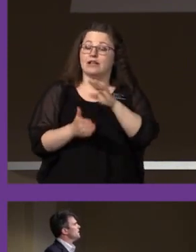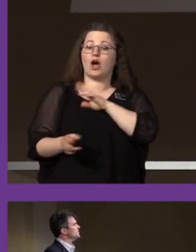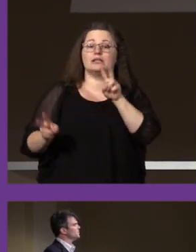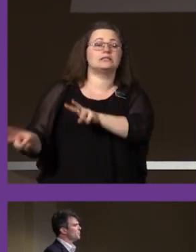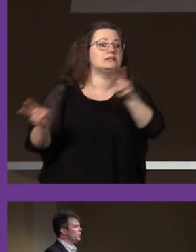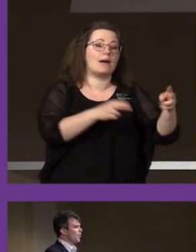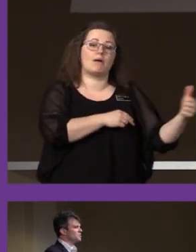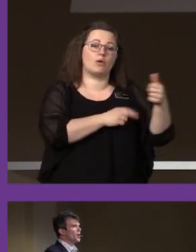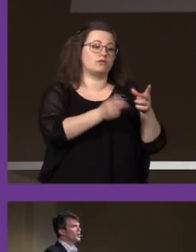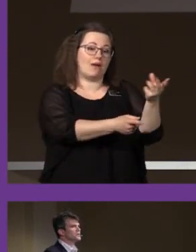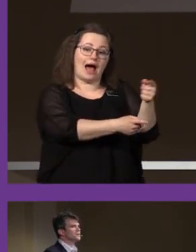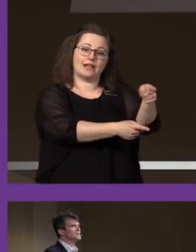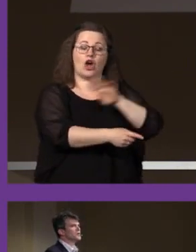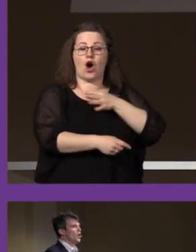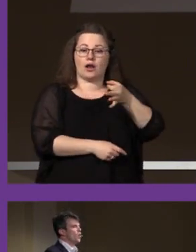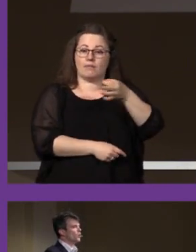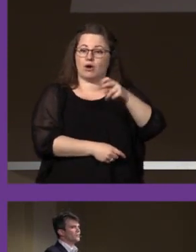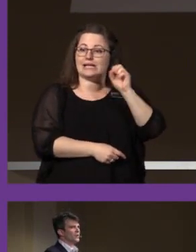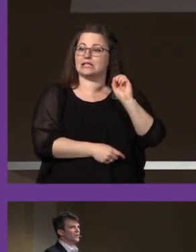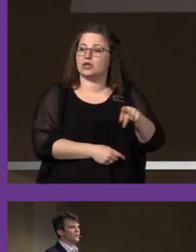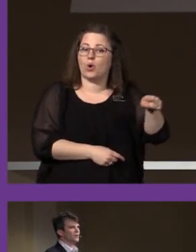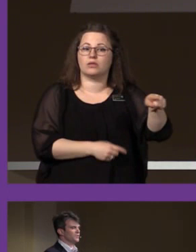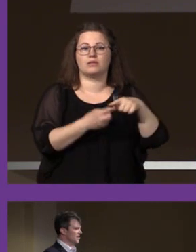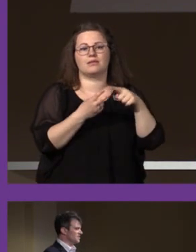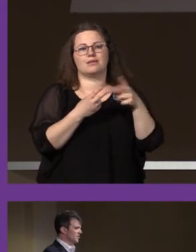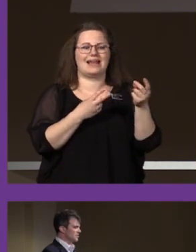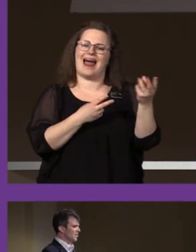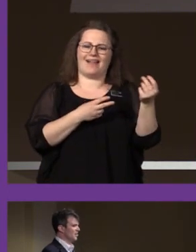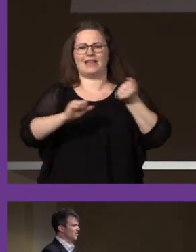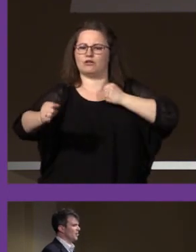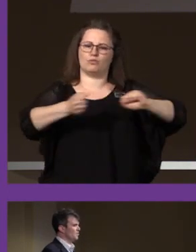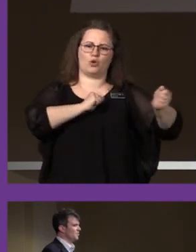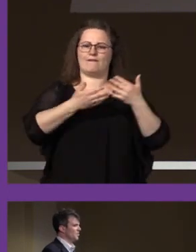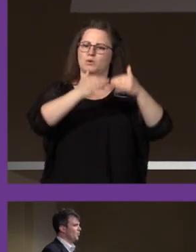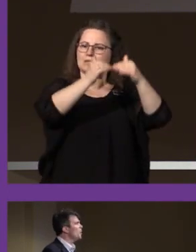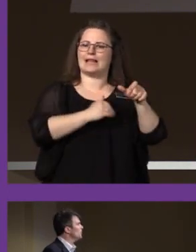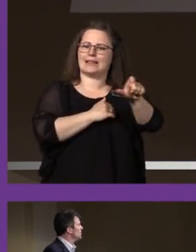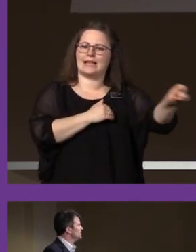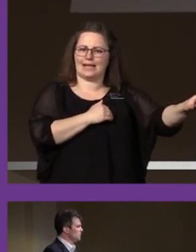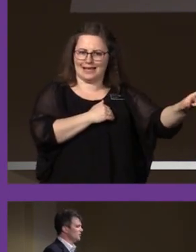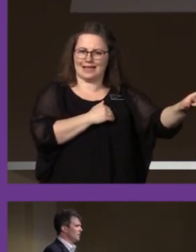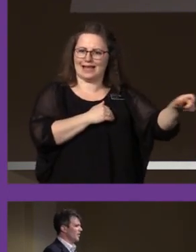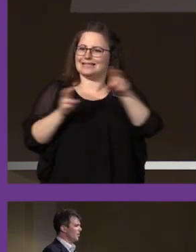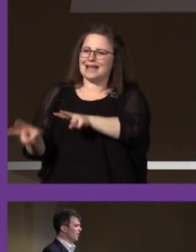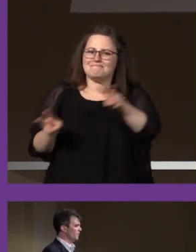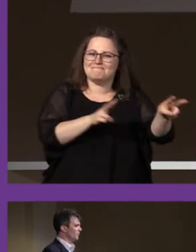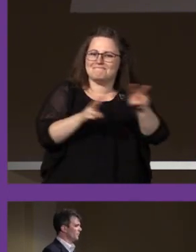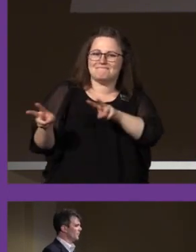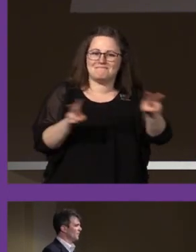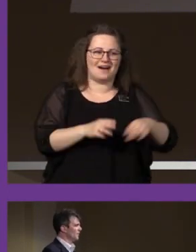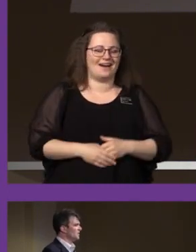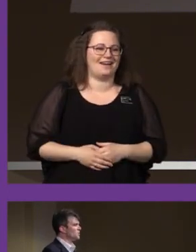the same needs of somebody who has Parkinson's or whatever, dexterity permanent condition they might